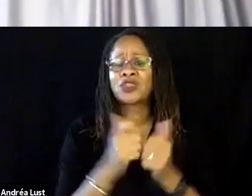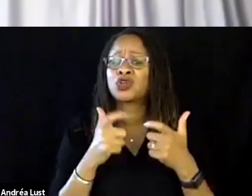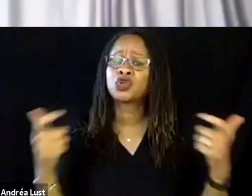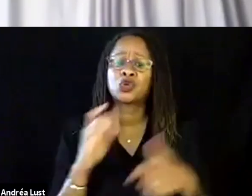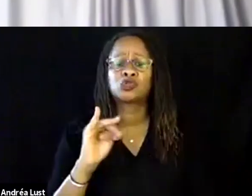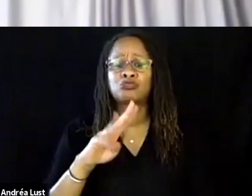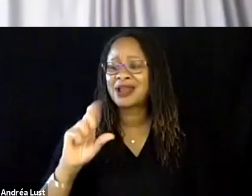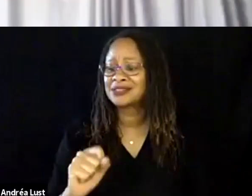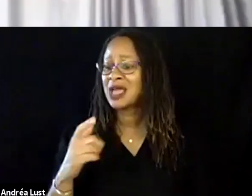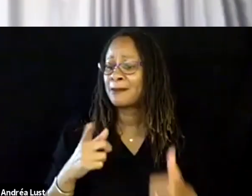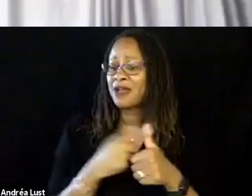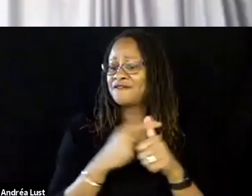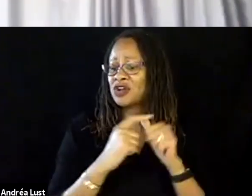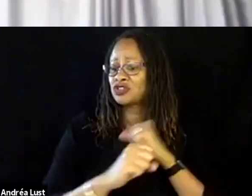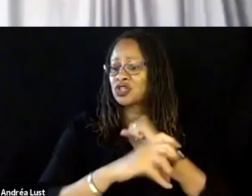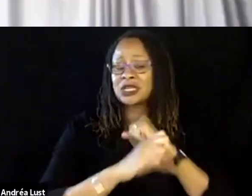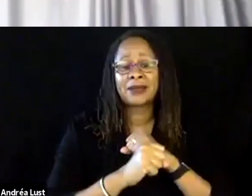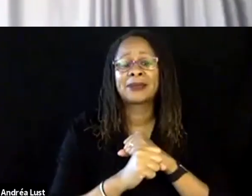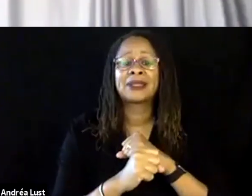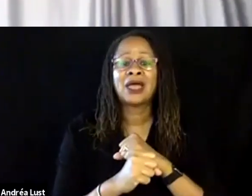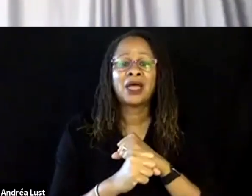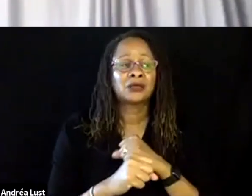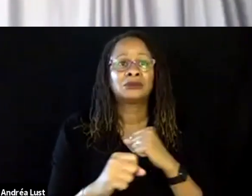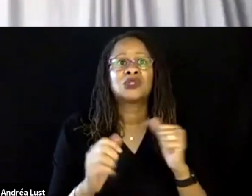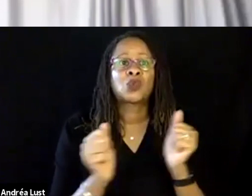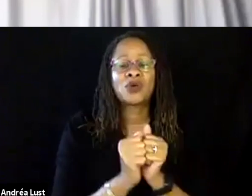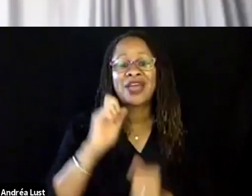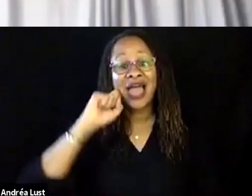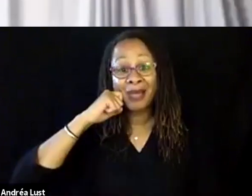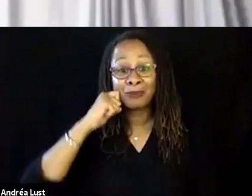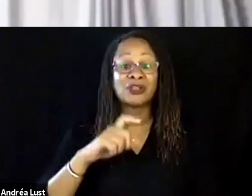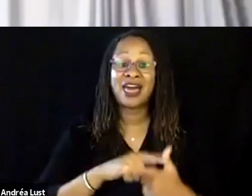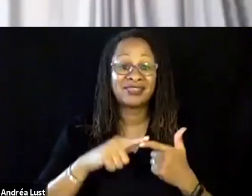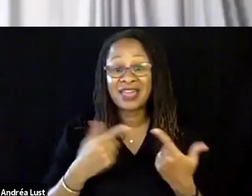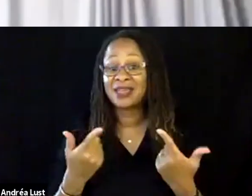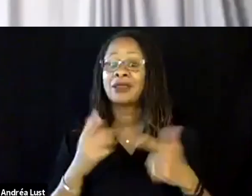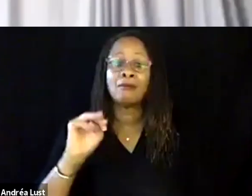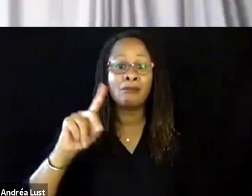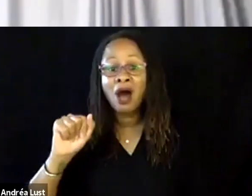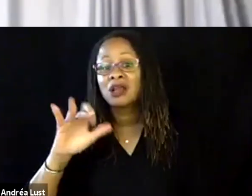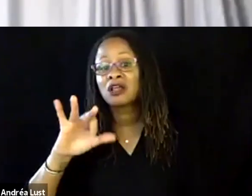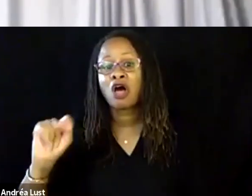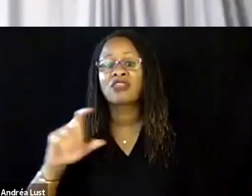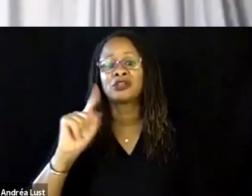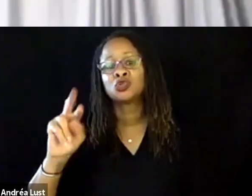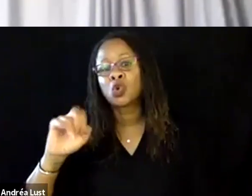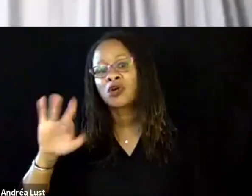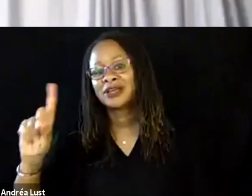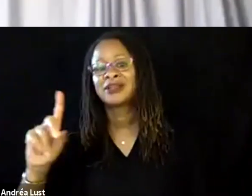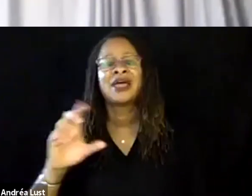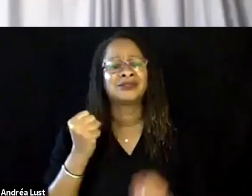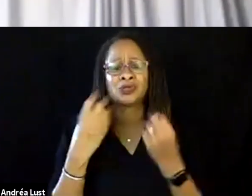first campaign project when modeling was with Apple. Then I've gone on to model for like ModCloth and Torrid and so